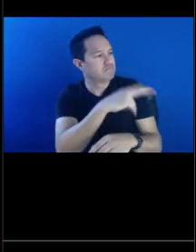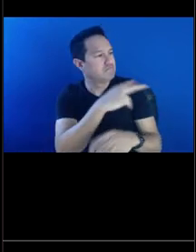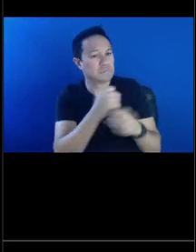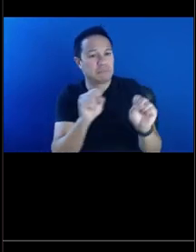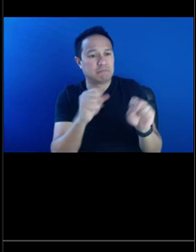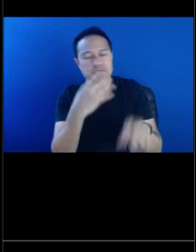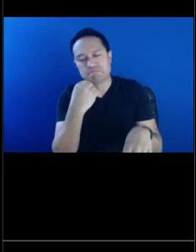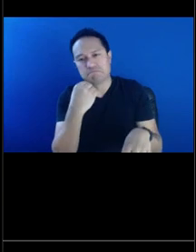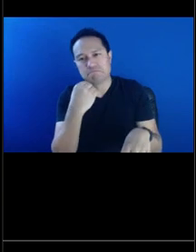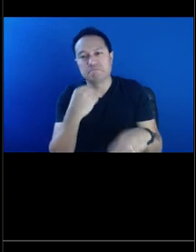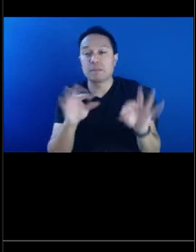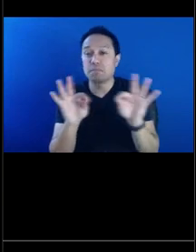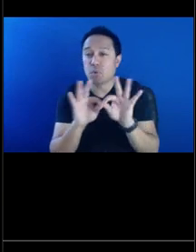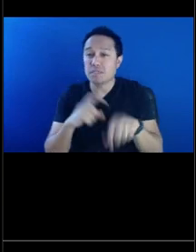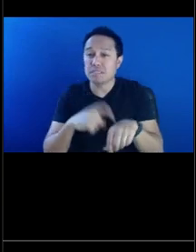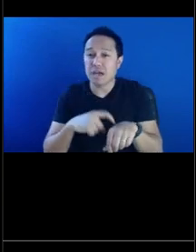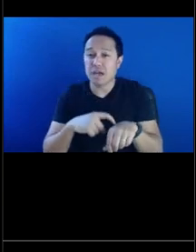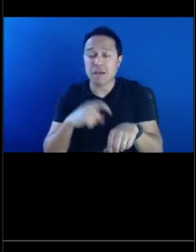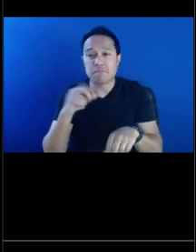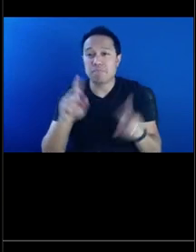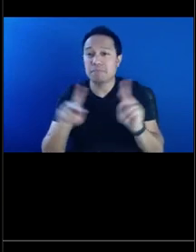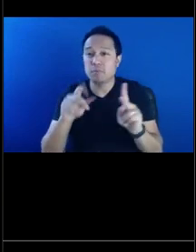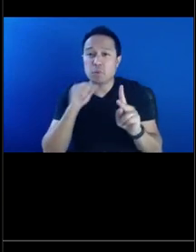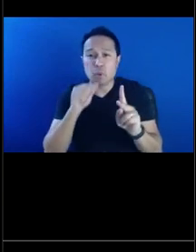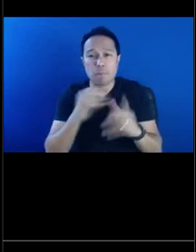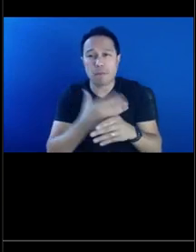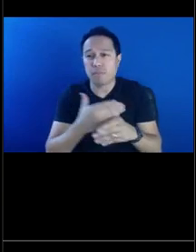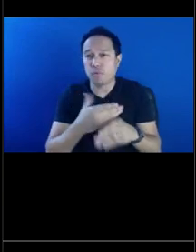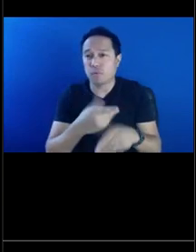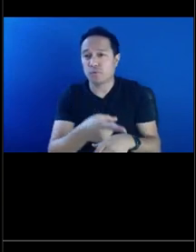to disturb them, you know, when they're in the populated islands, because they do